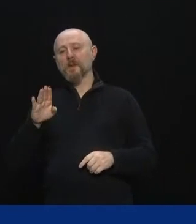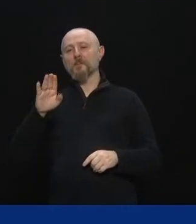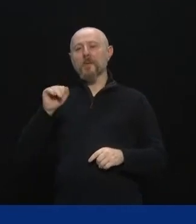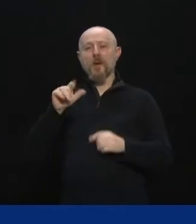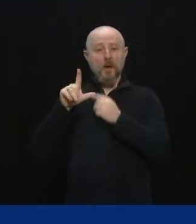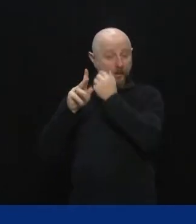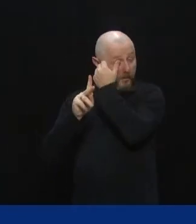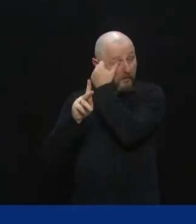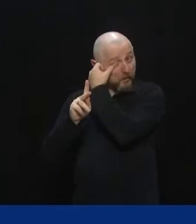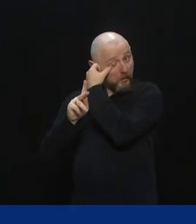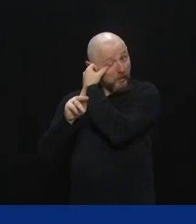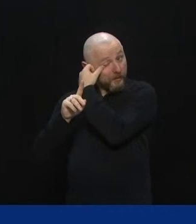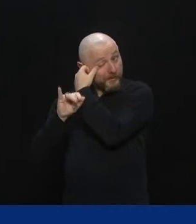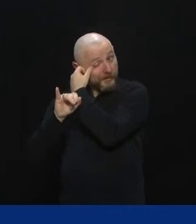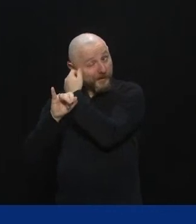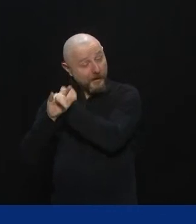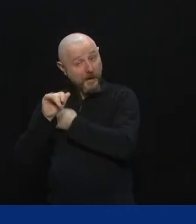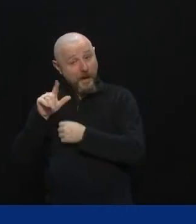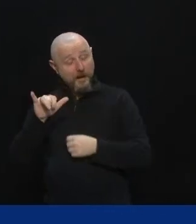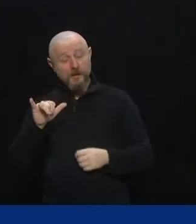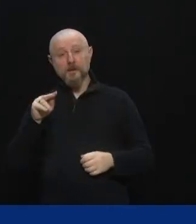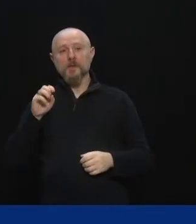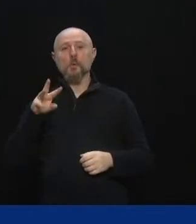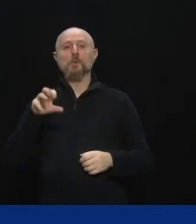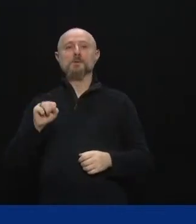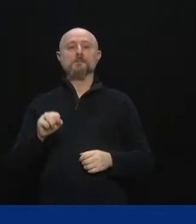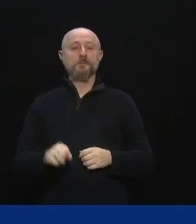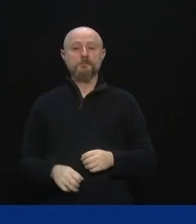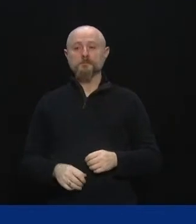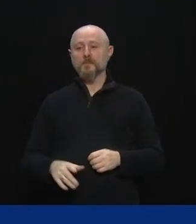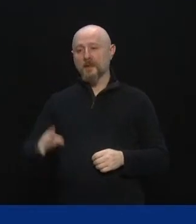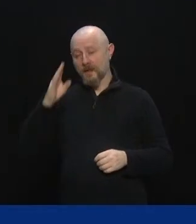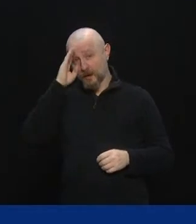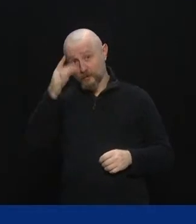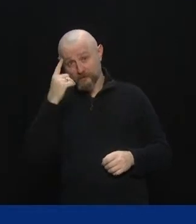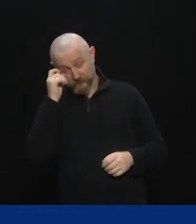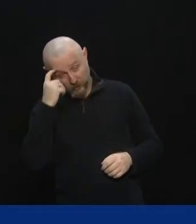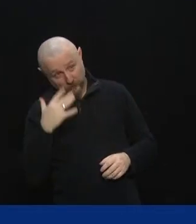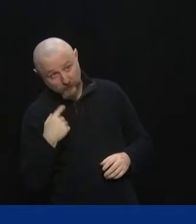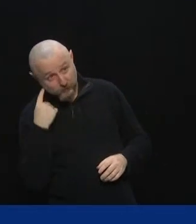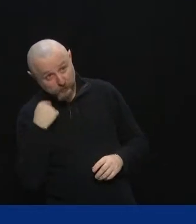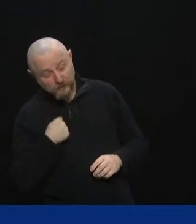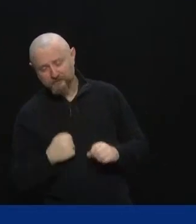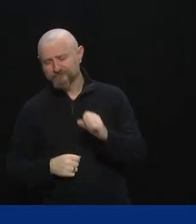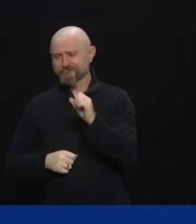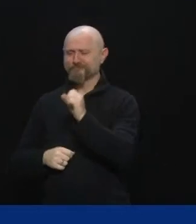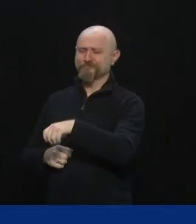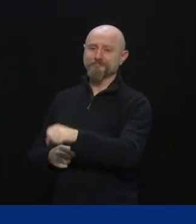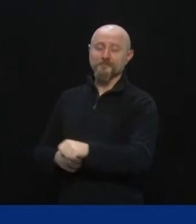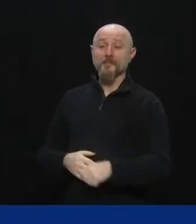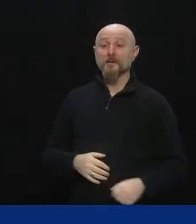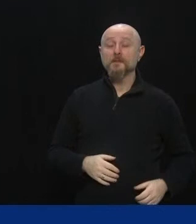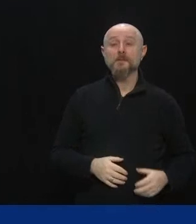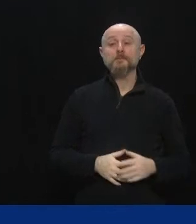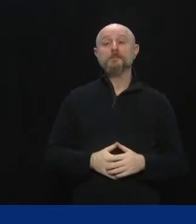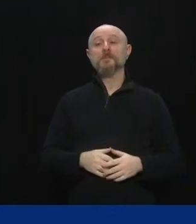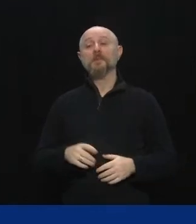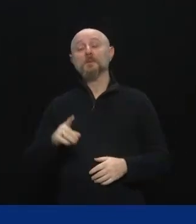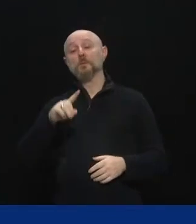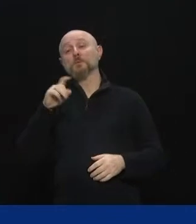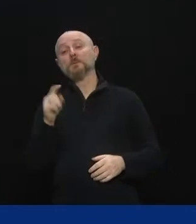Tim, your mic is open. Hi, Governor. Can you hear me? Yes, I can, Tim. A question for you or possibly